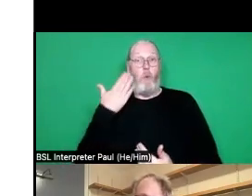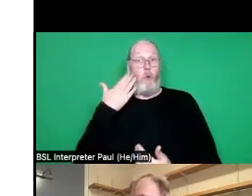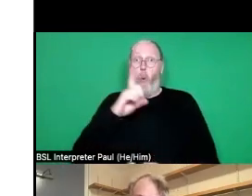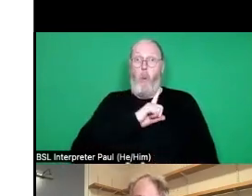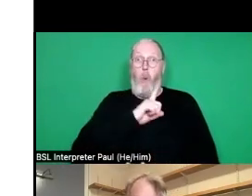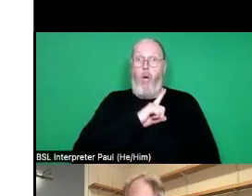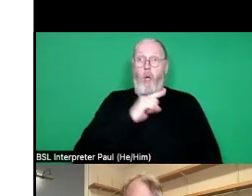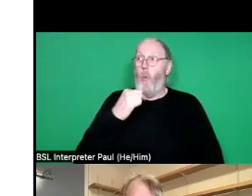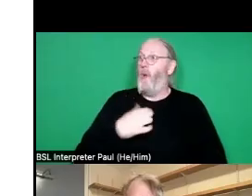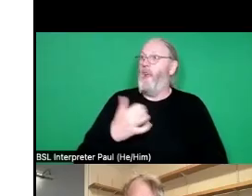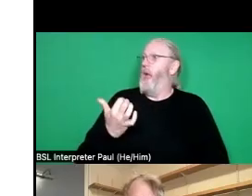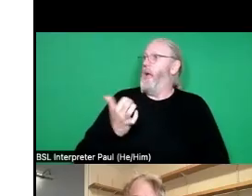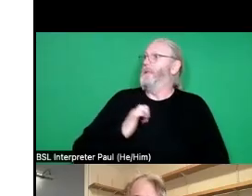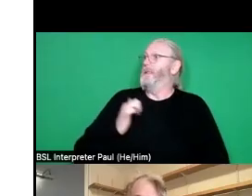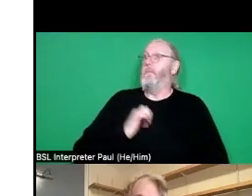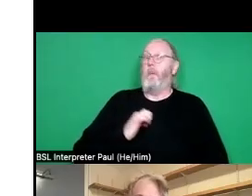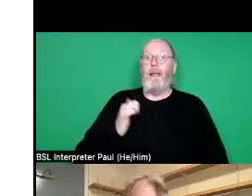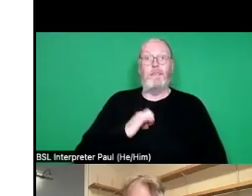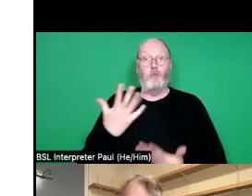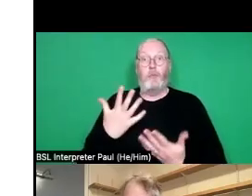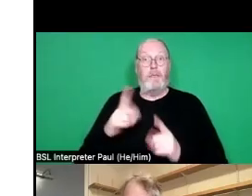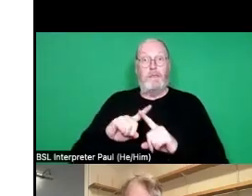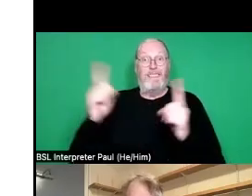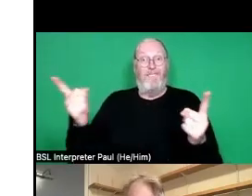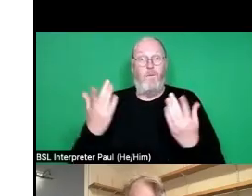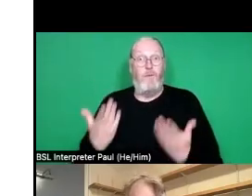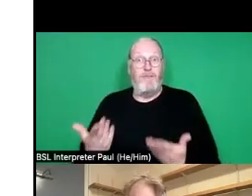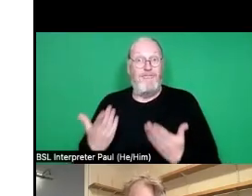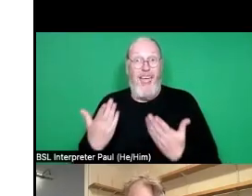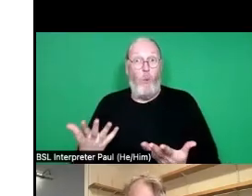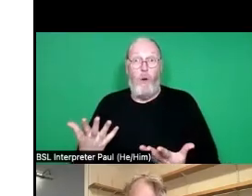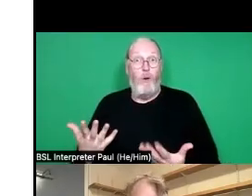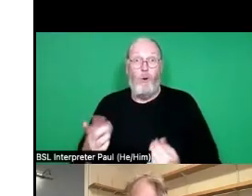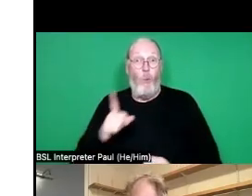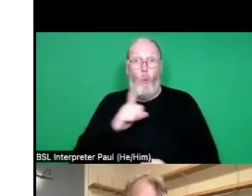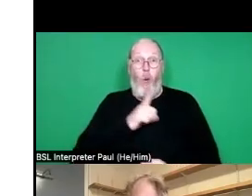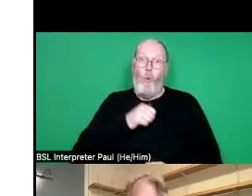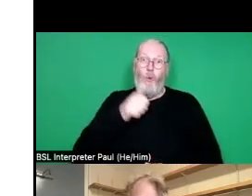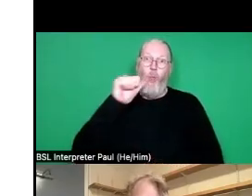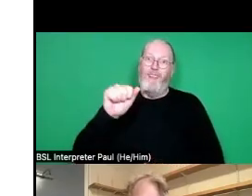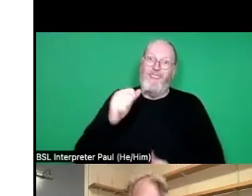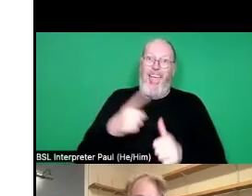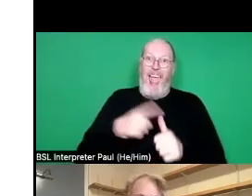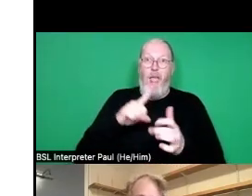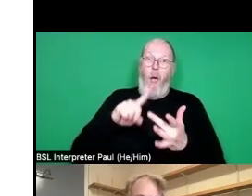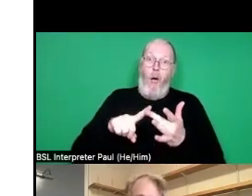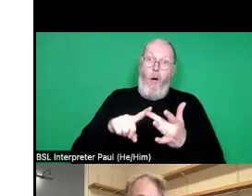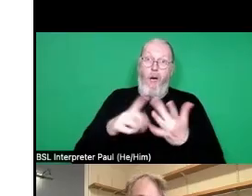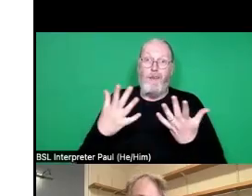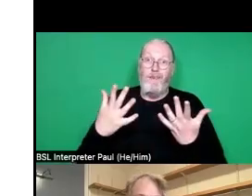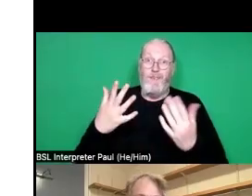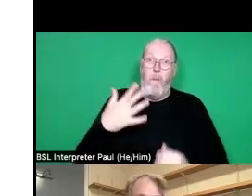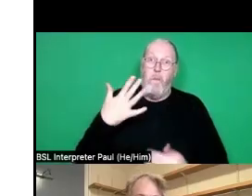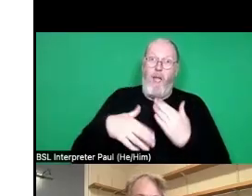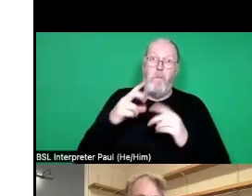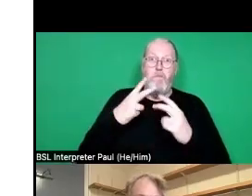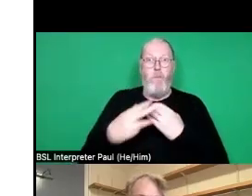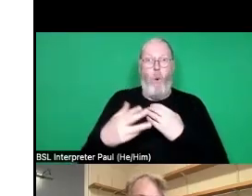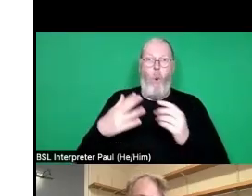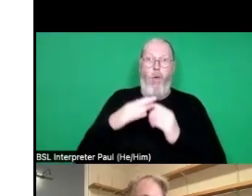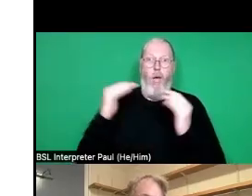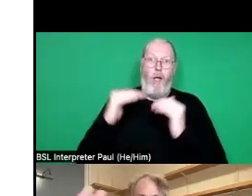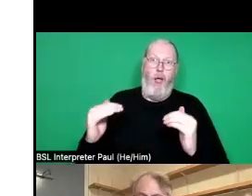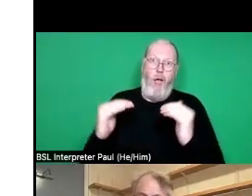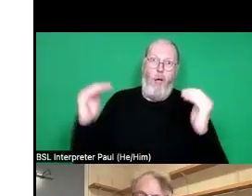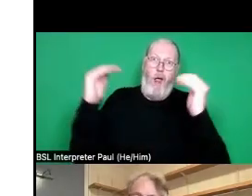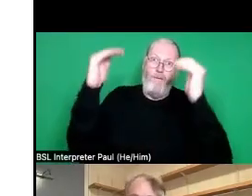seen to be more sophisticated LLMs and AI tools. That's not to say that they don't change the situation and